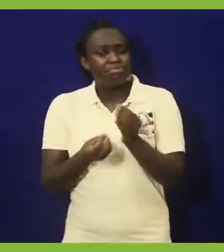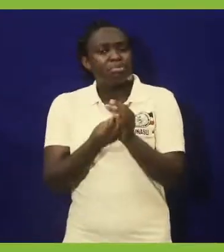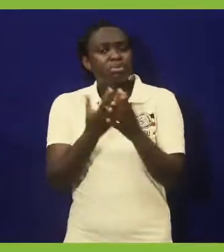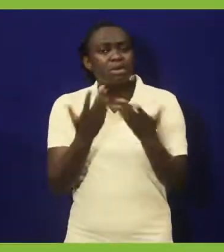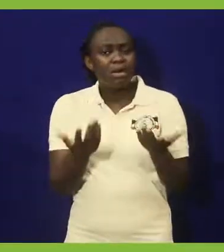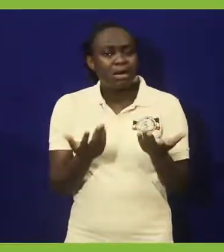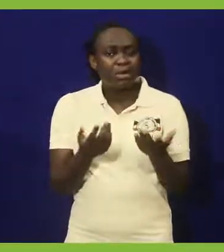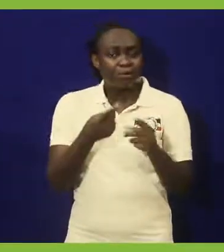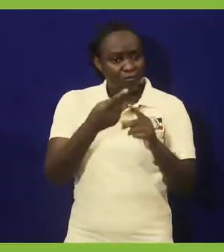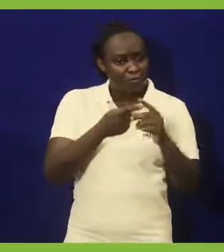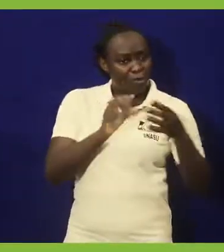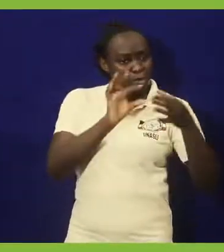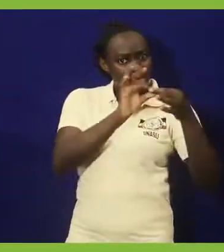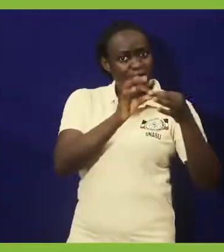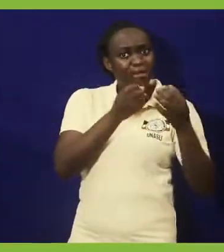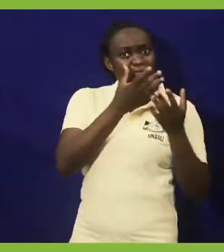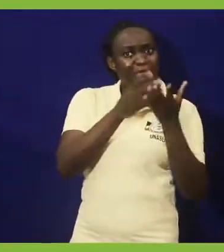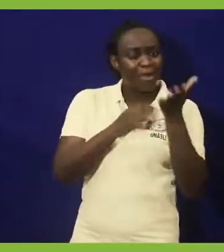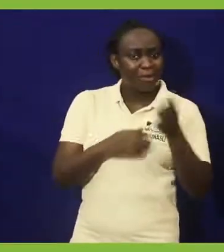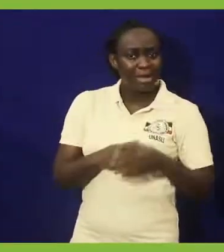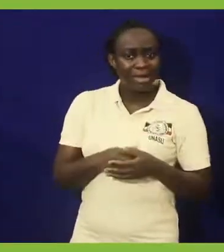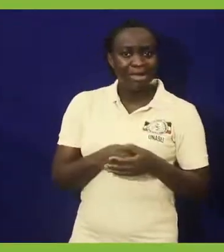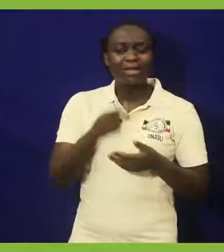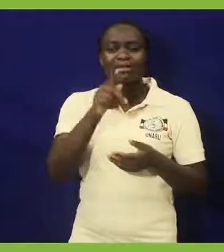what mom prepared for